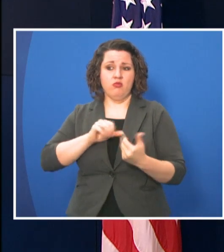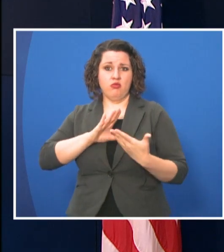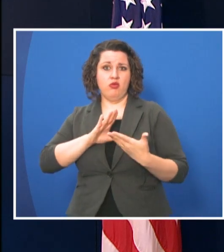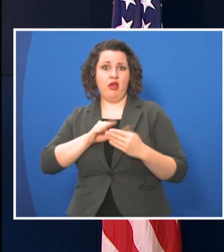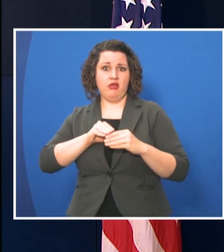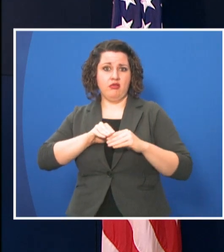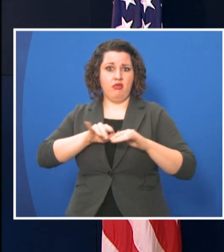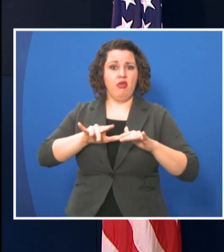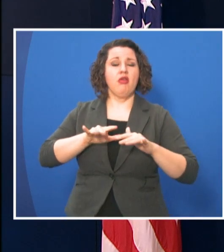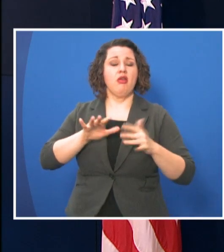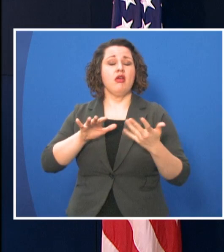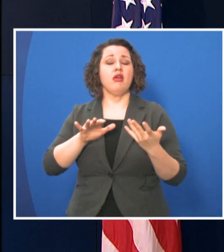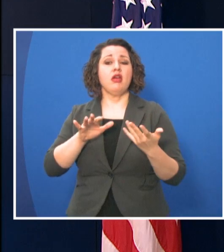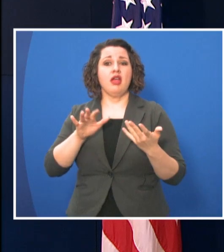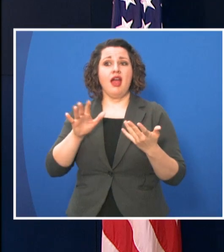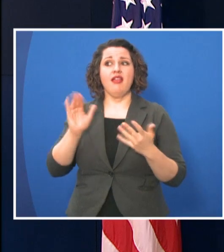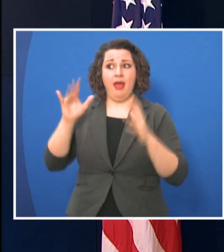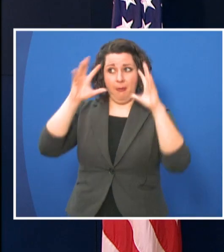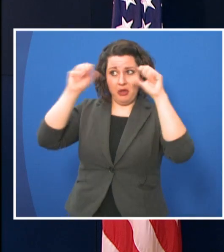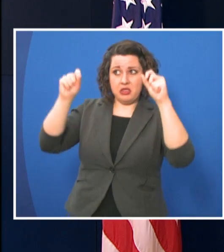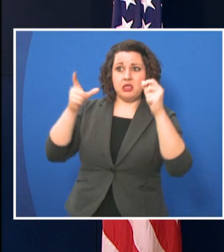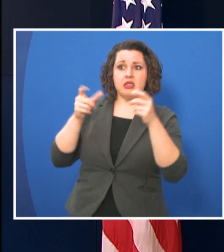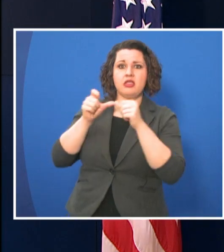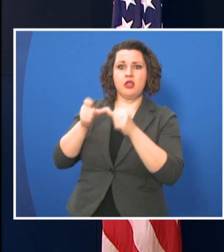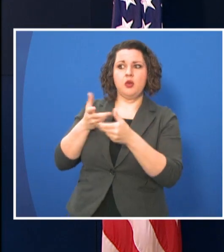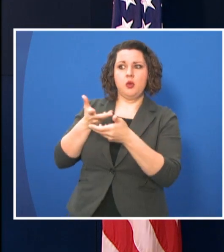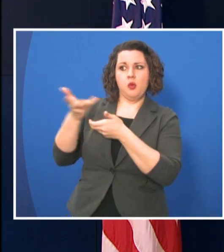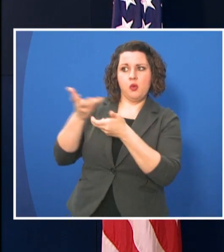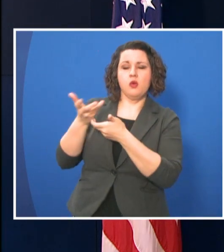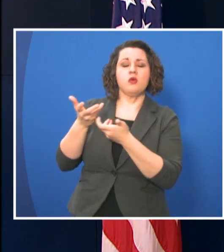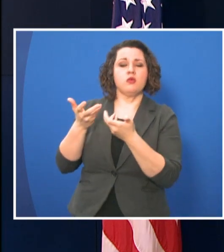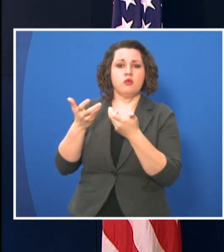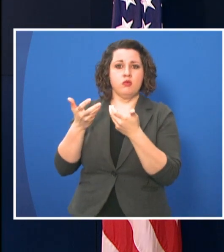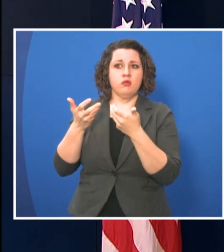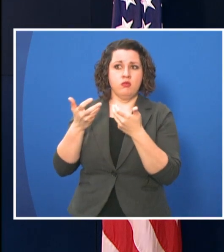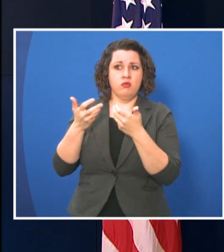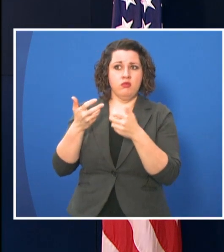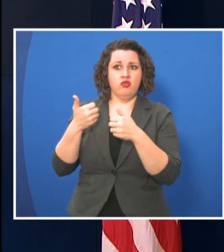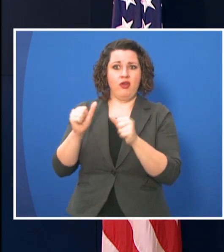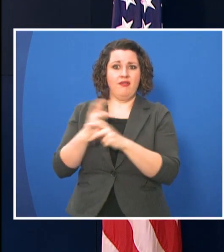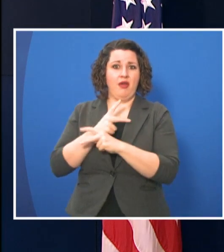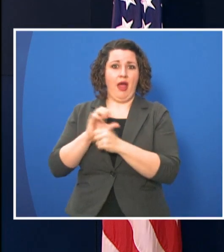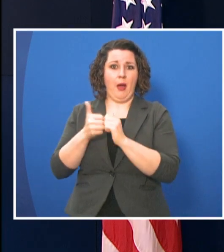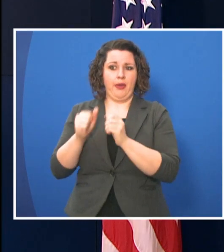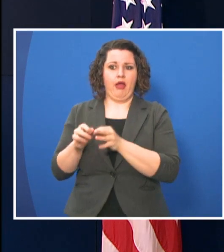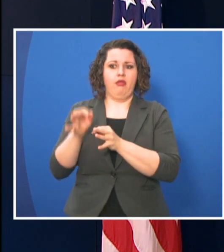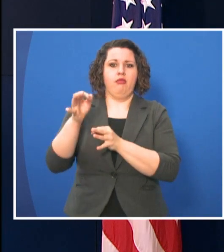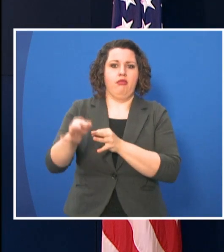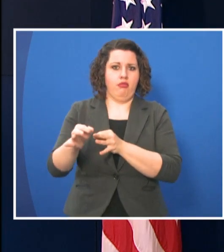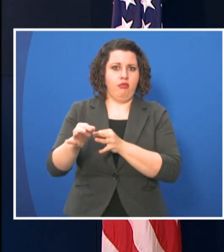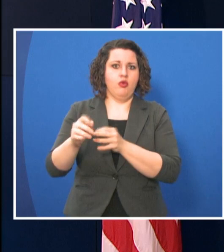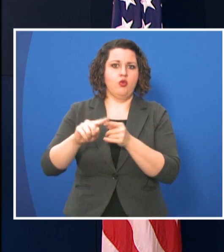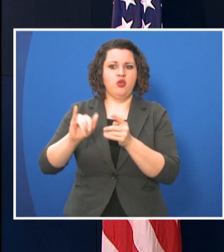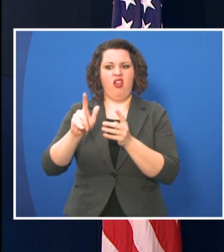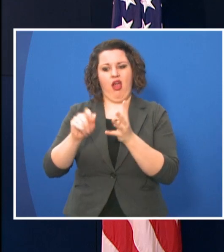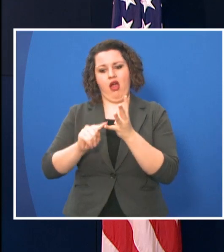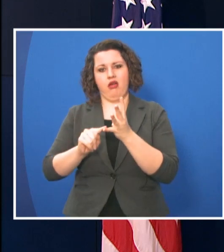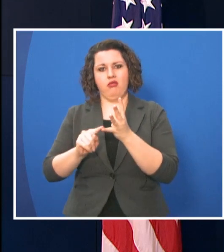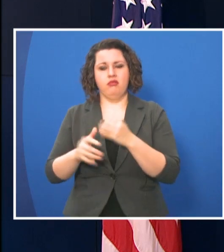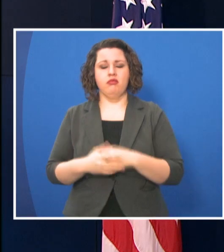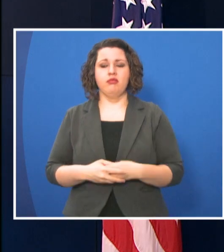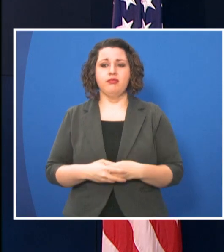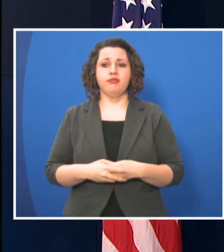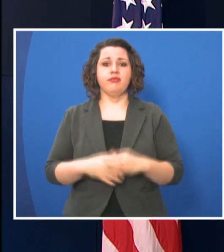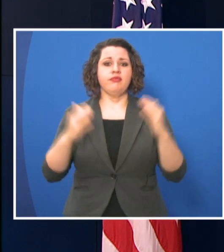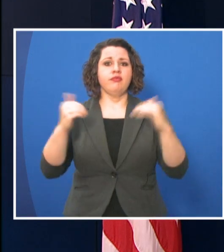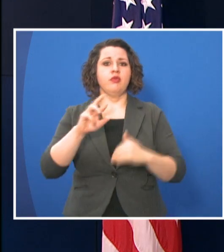we're going to continue to work with the administration and look for ways to extend that a little bit longer. We're going to go to Rod at the